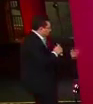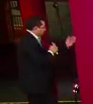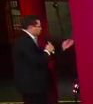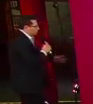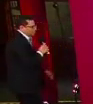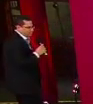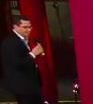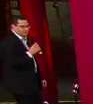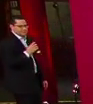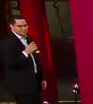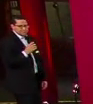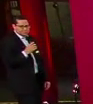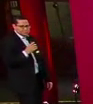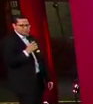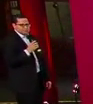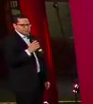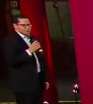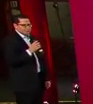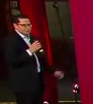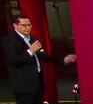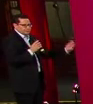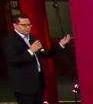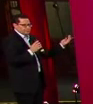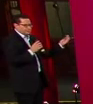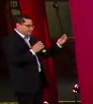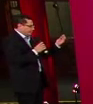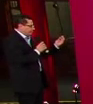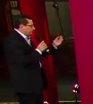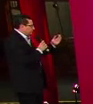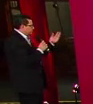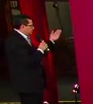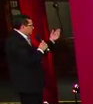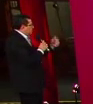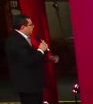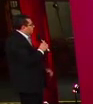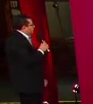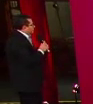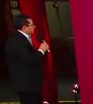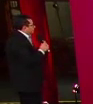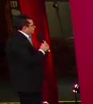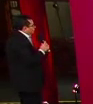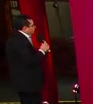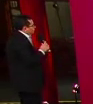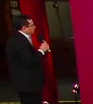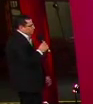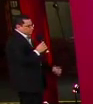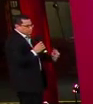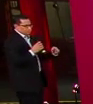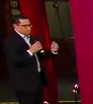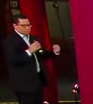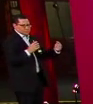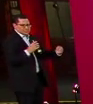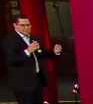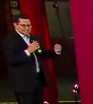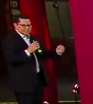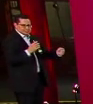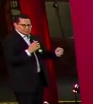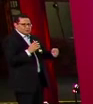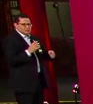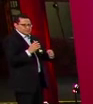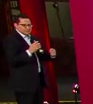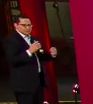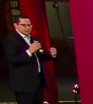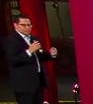Thank you, Deputy Secretary. Good evening, everyone. Let's begin with the international